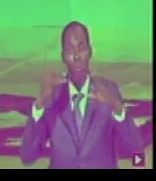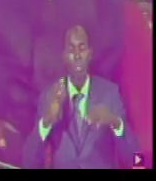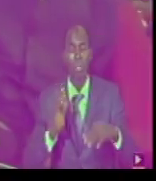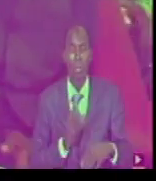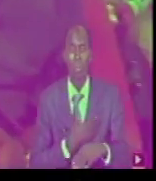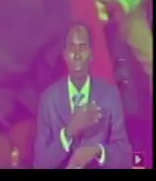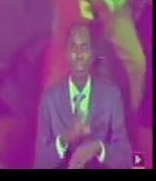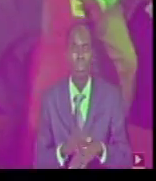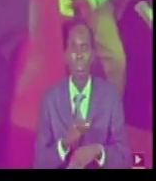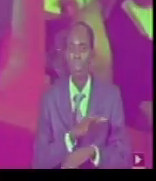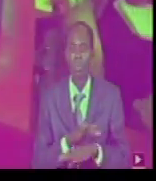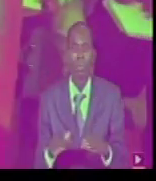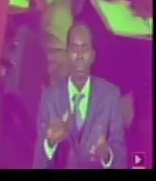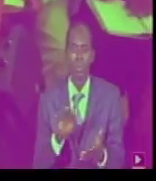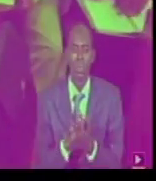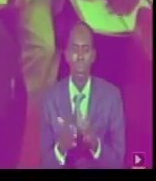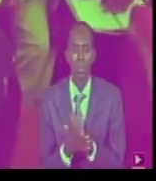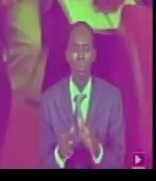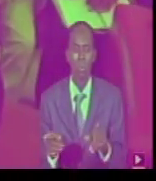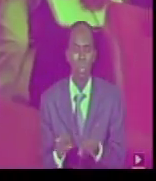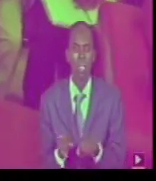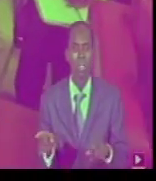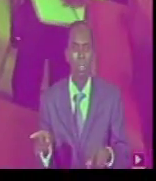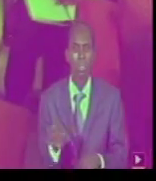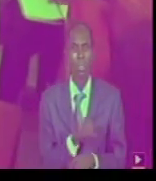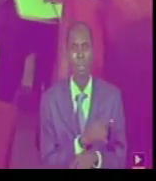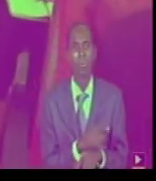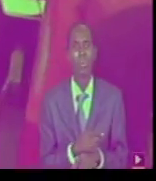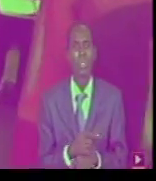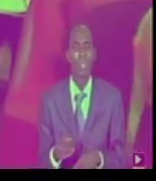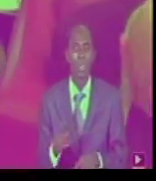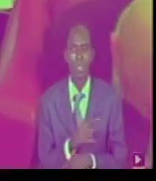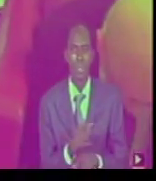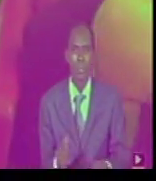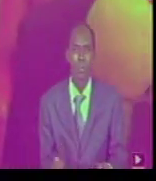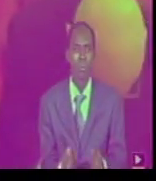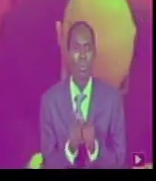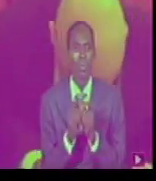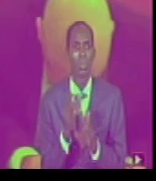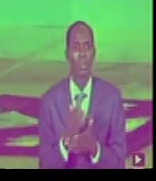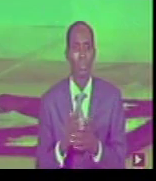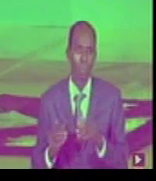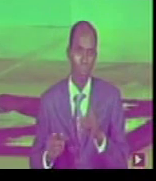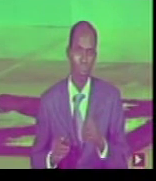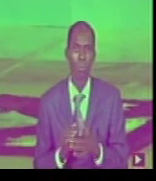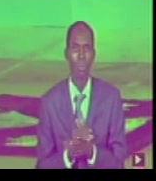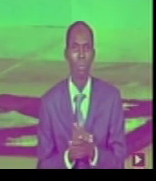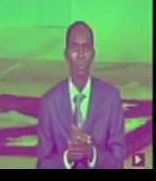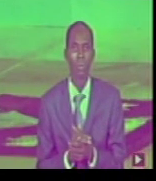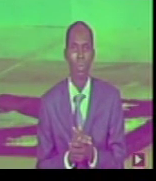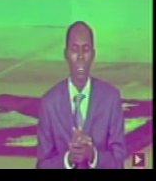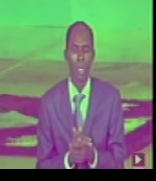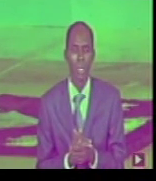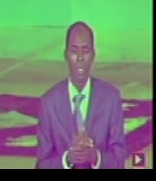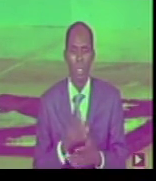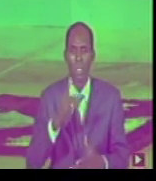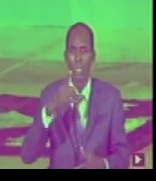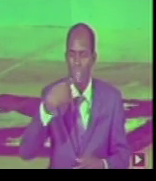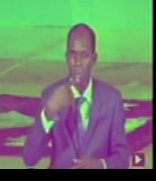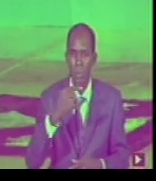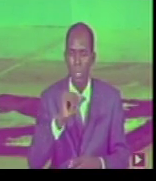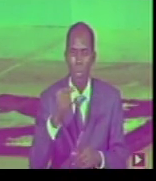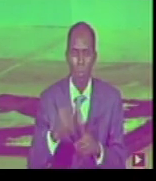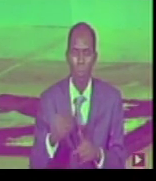become like them. They meet somebody, they say, speak a word in my life. They continue in their sin, speak a word in